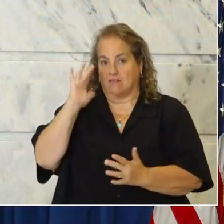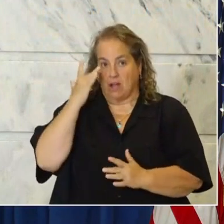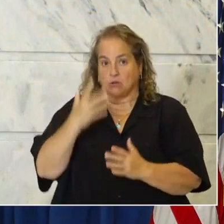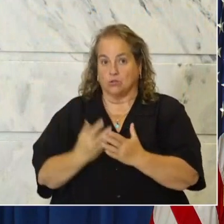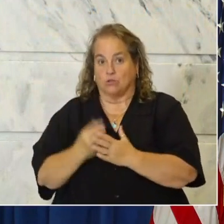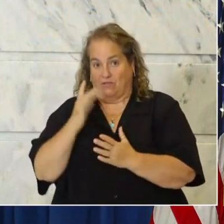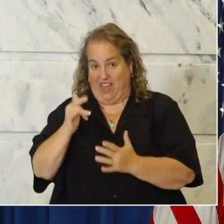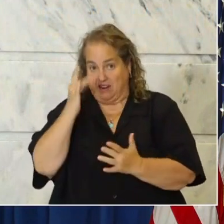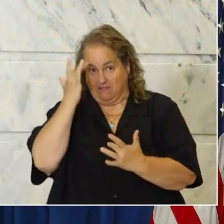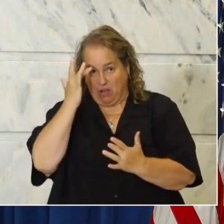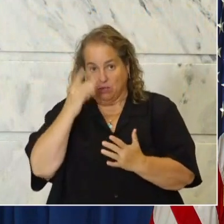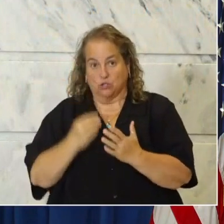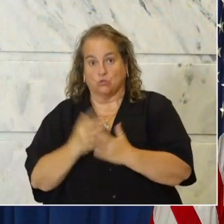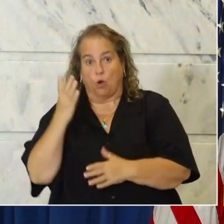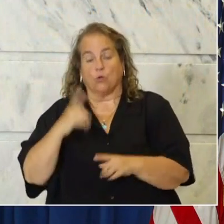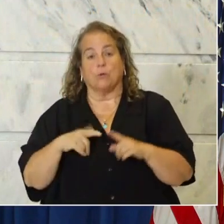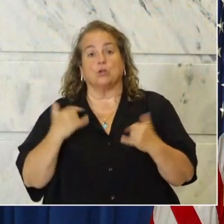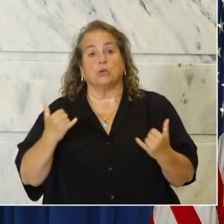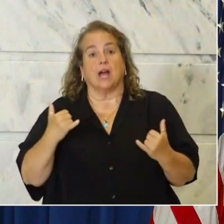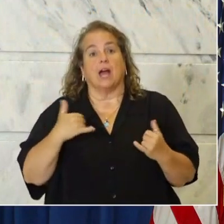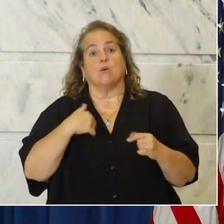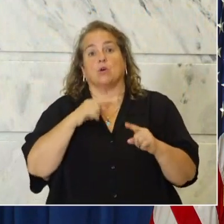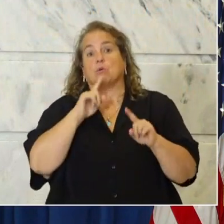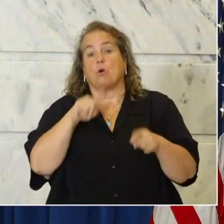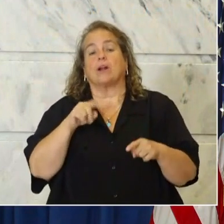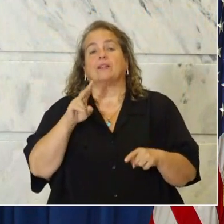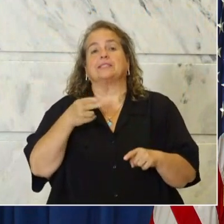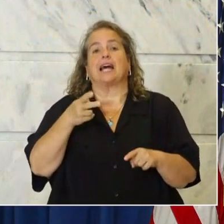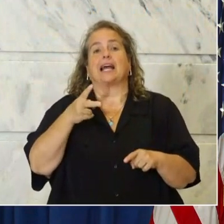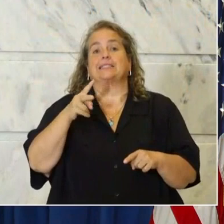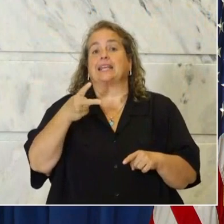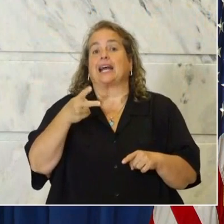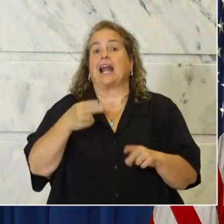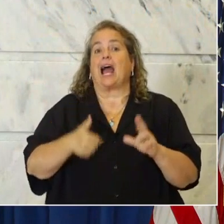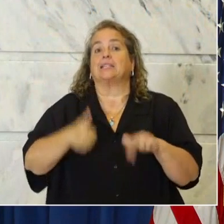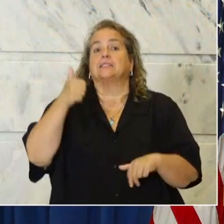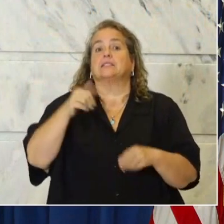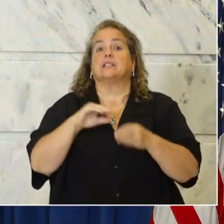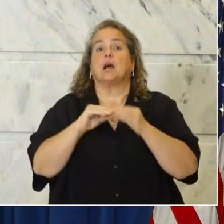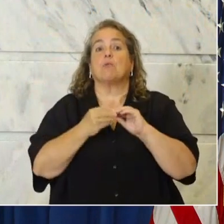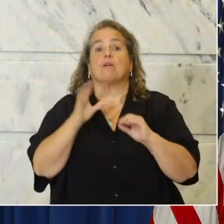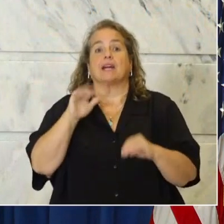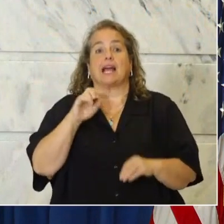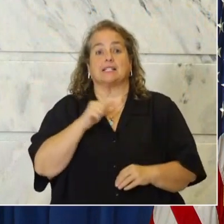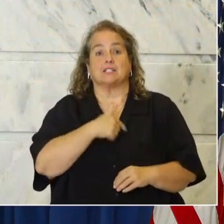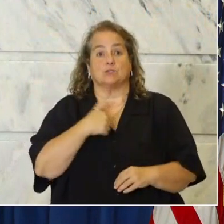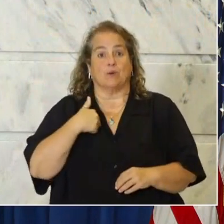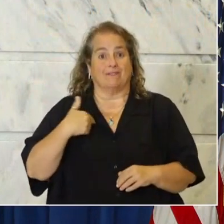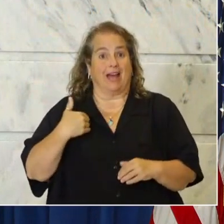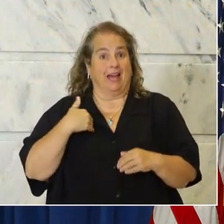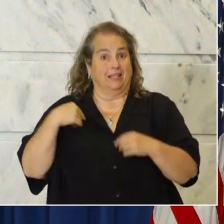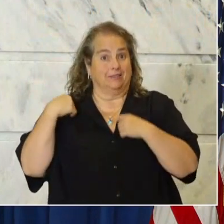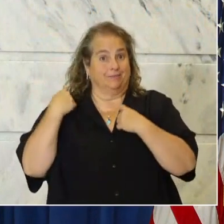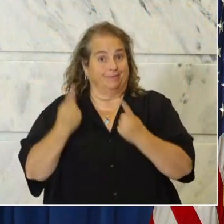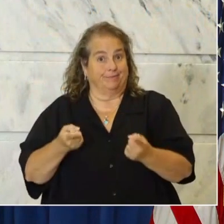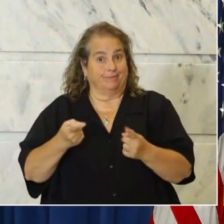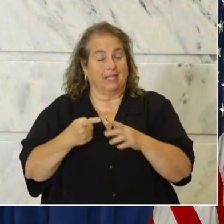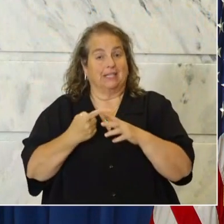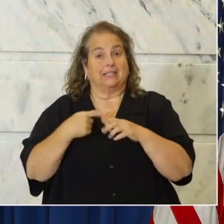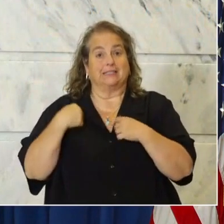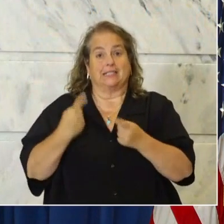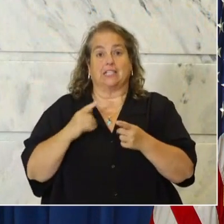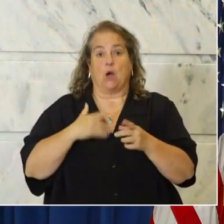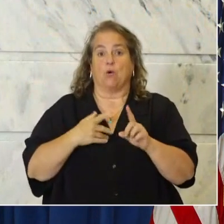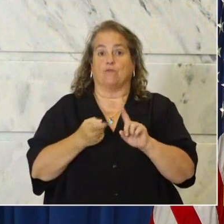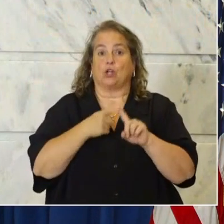But today we are reporting what I believe is the second highest number of cases we have had since our first case on